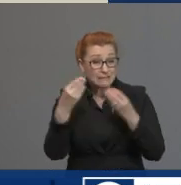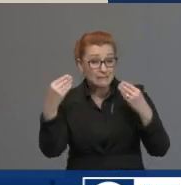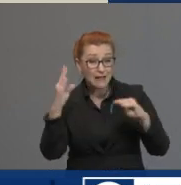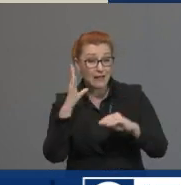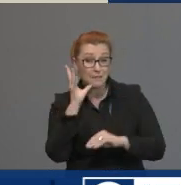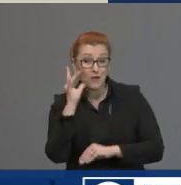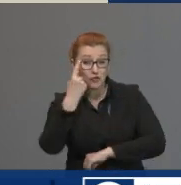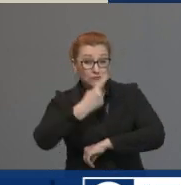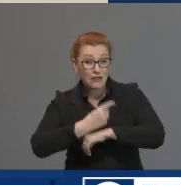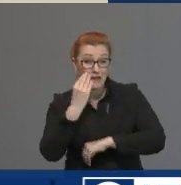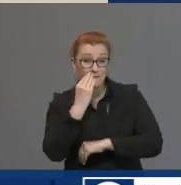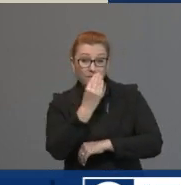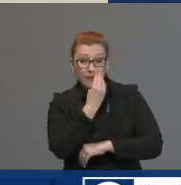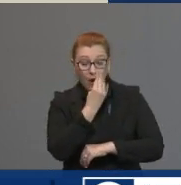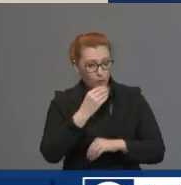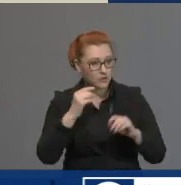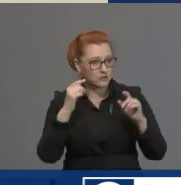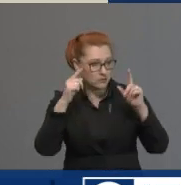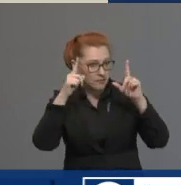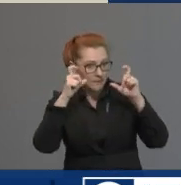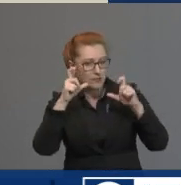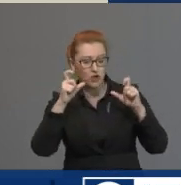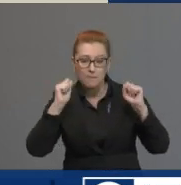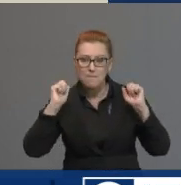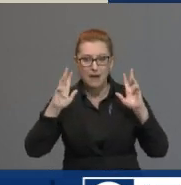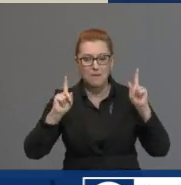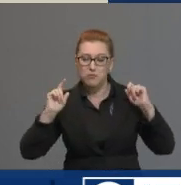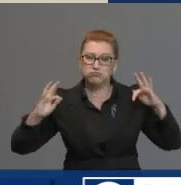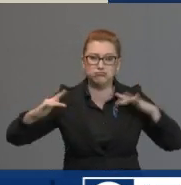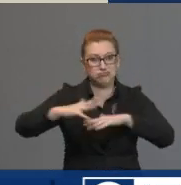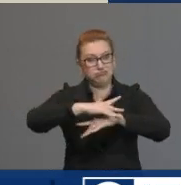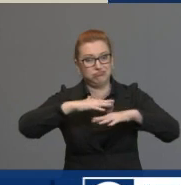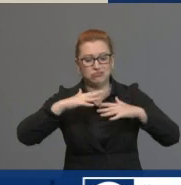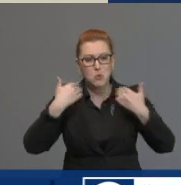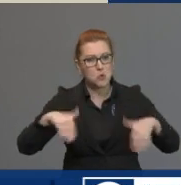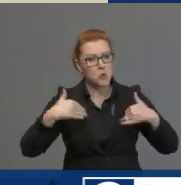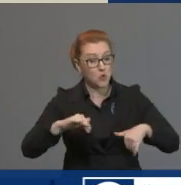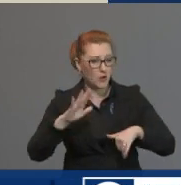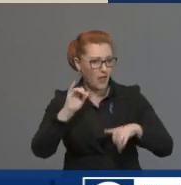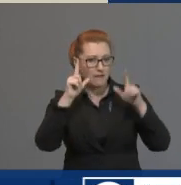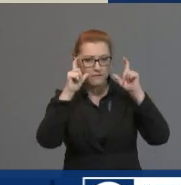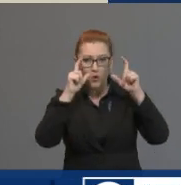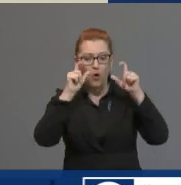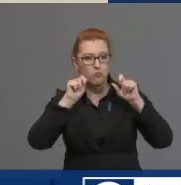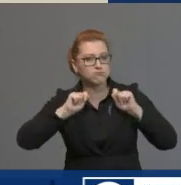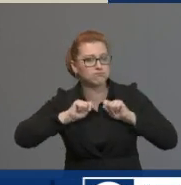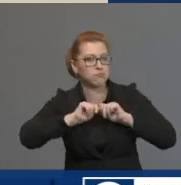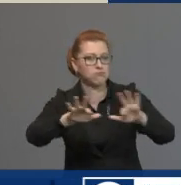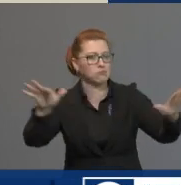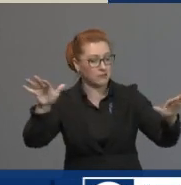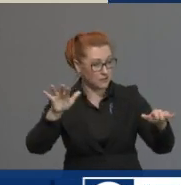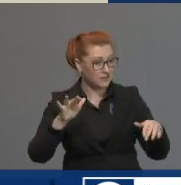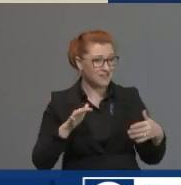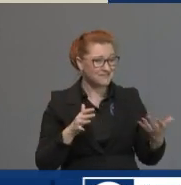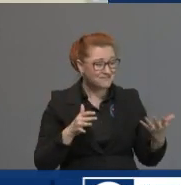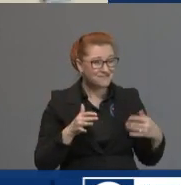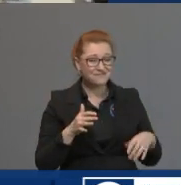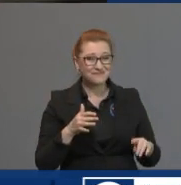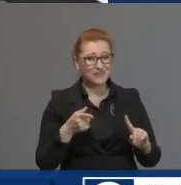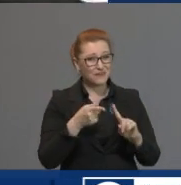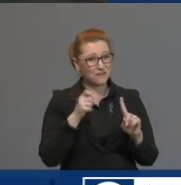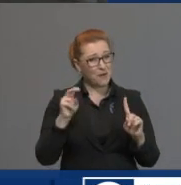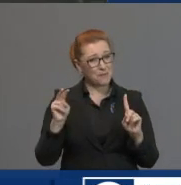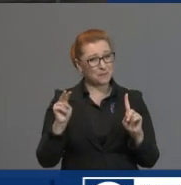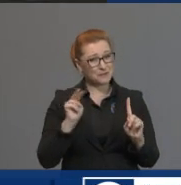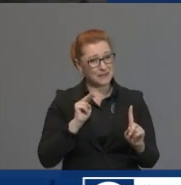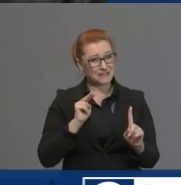that restaurant whose photo has been going viral. You know, just looking at it from like the